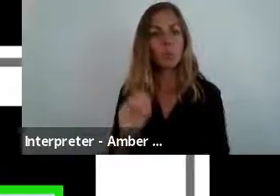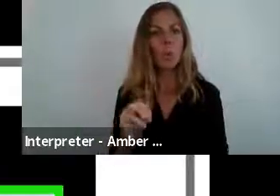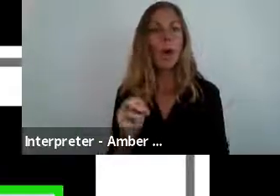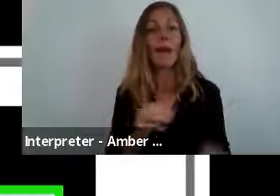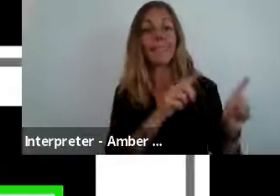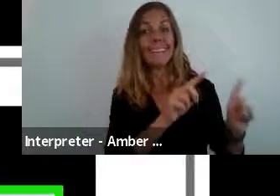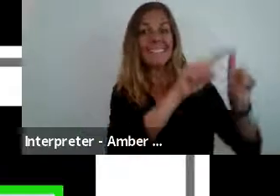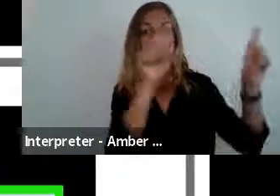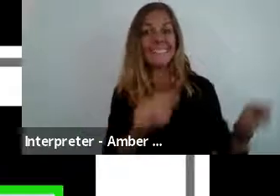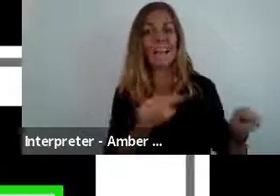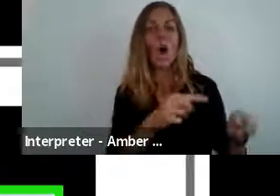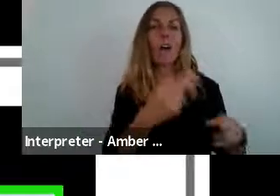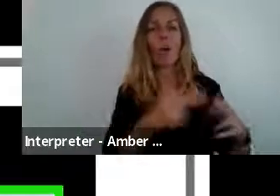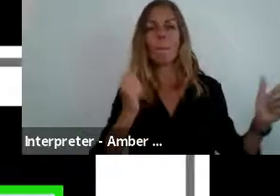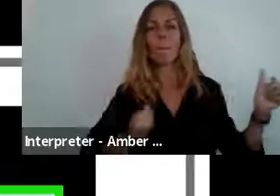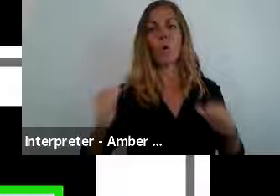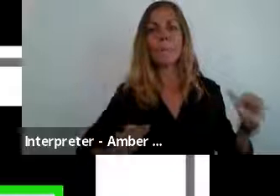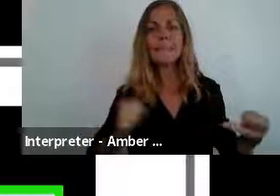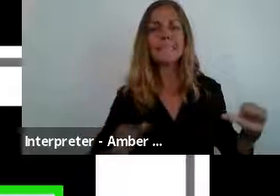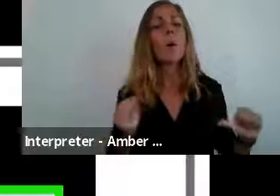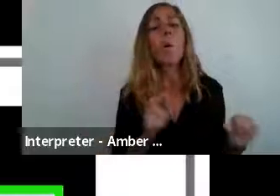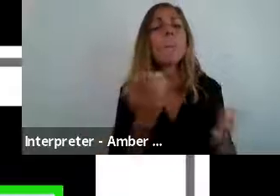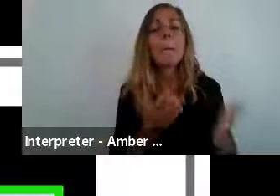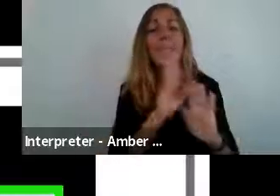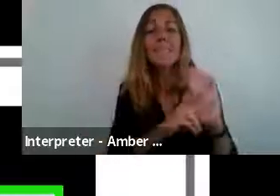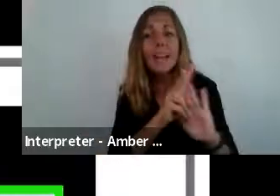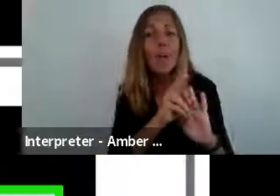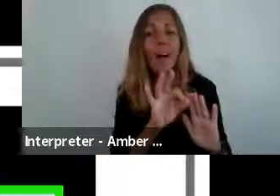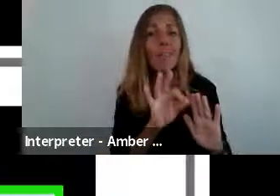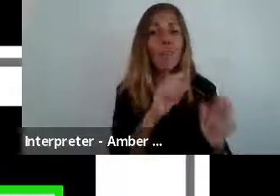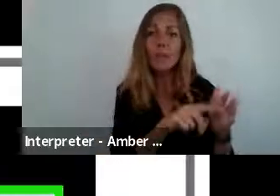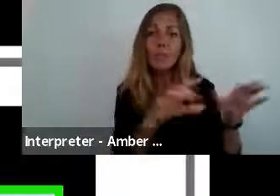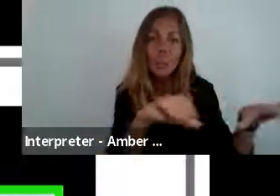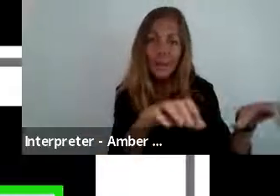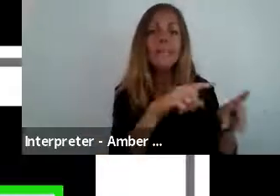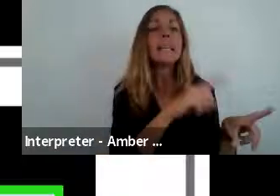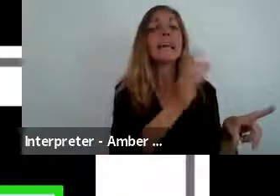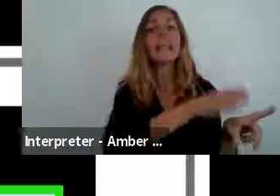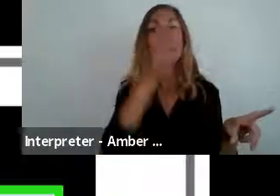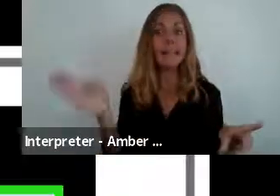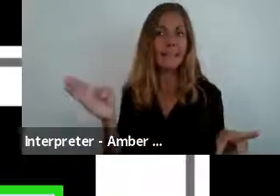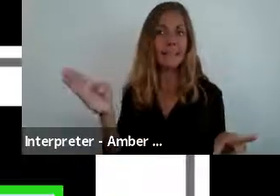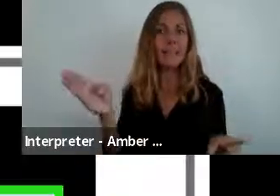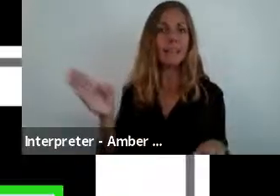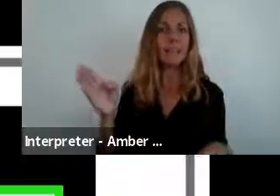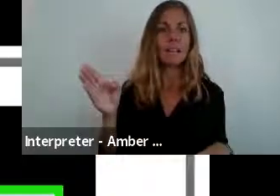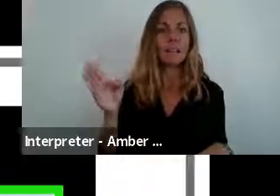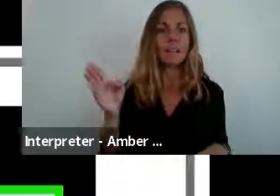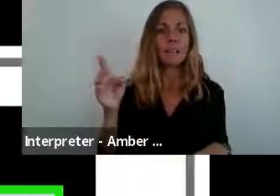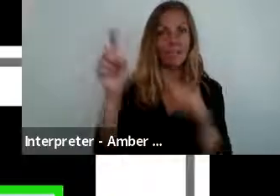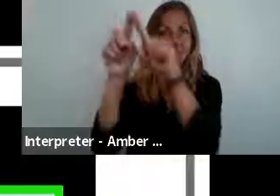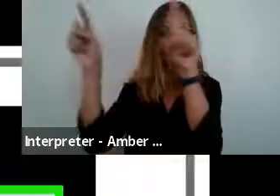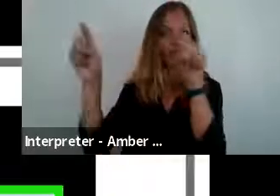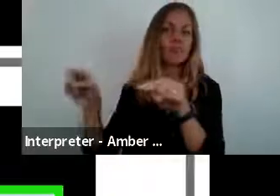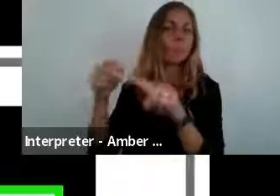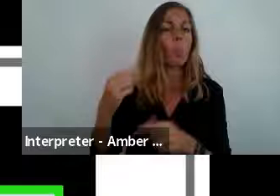the performance pane, or like the video of your production on the left. And then there's another window on the right-hand side of the screen at the top that